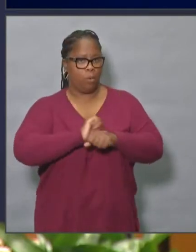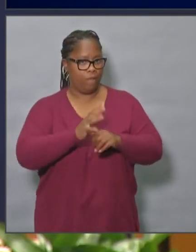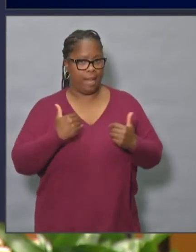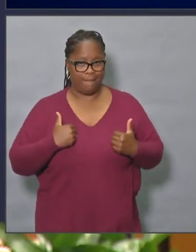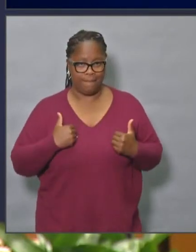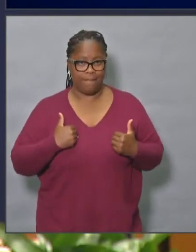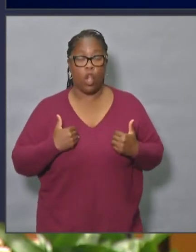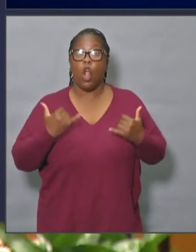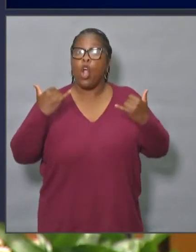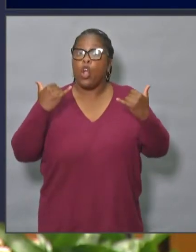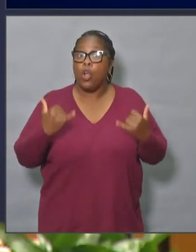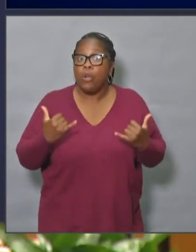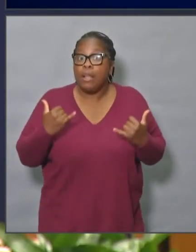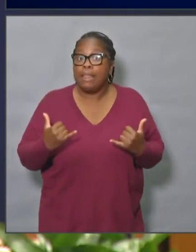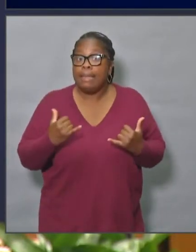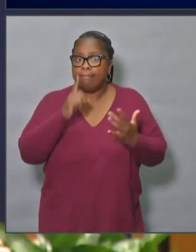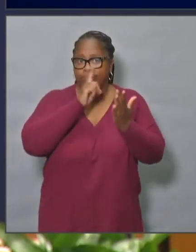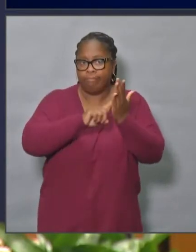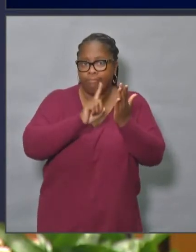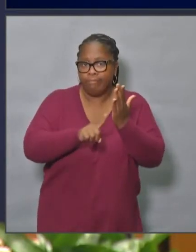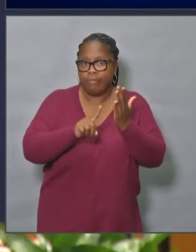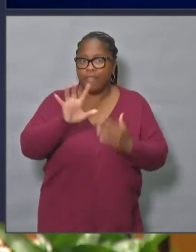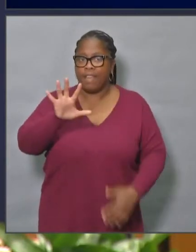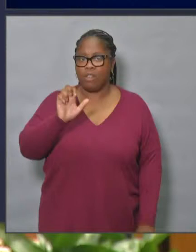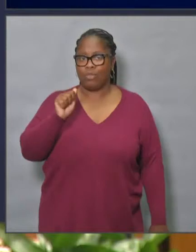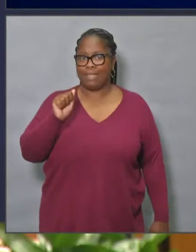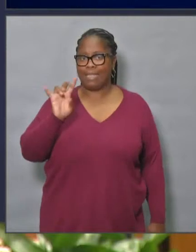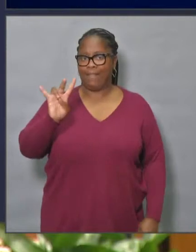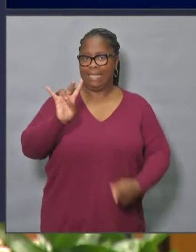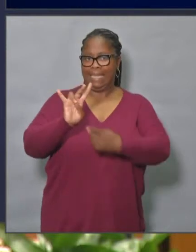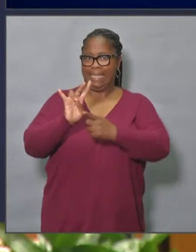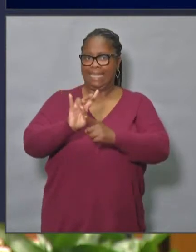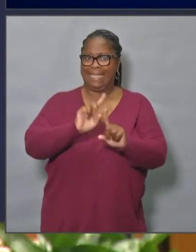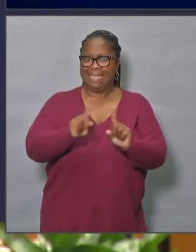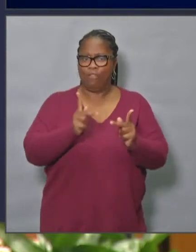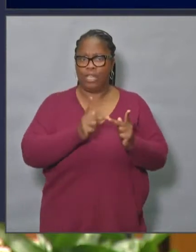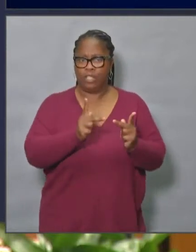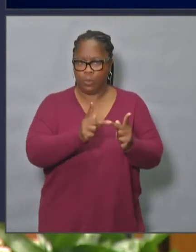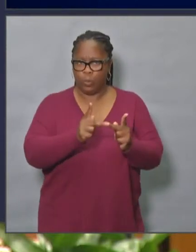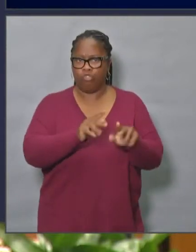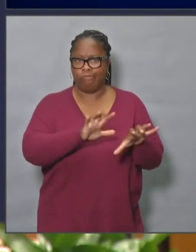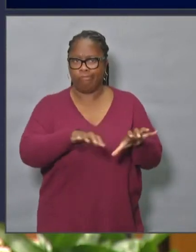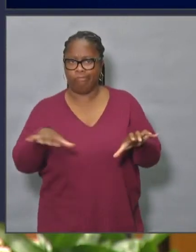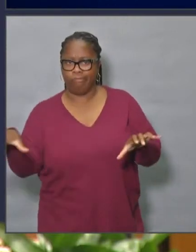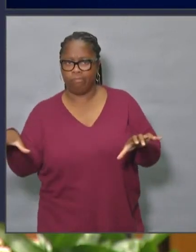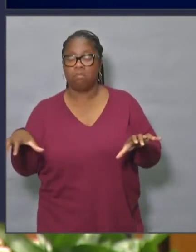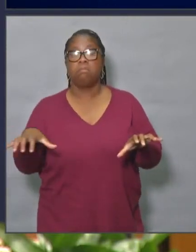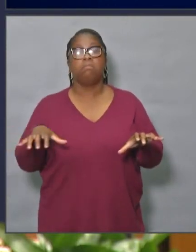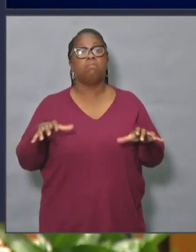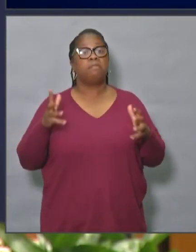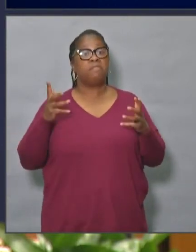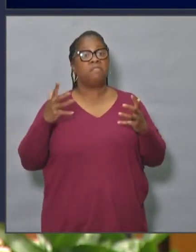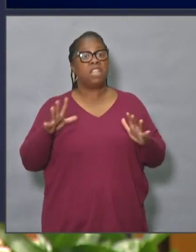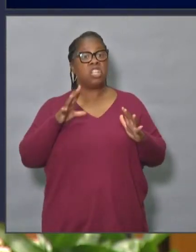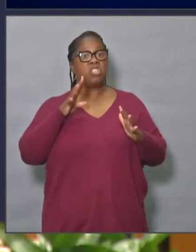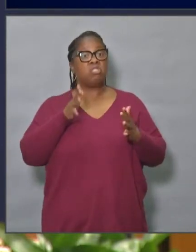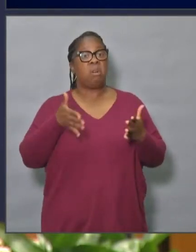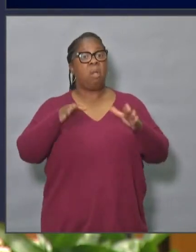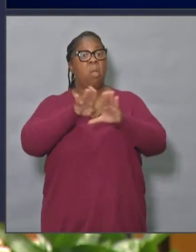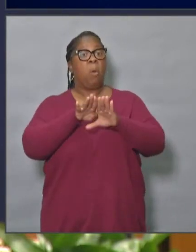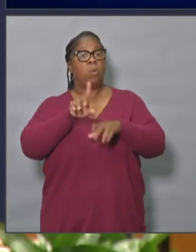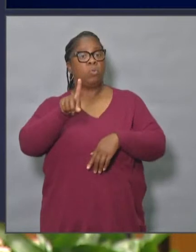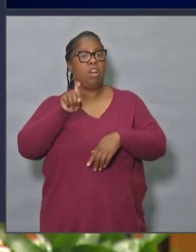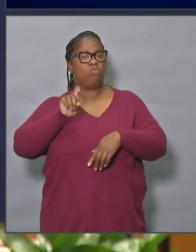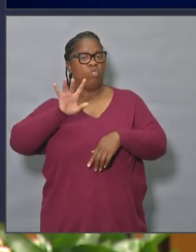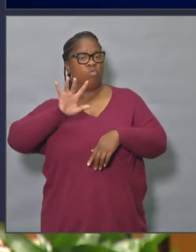we're investigating 517 institutions. We've closed investigations at